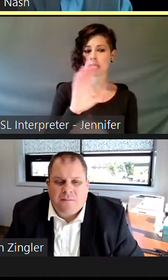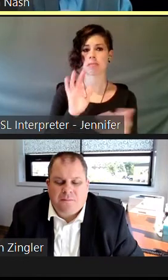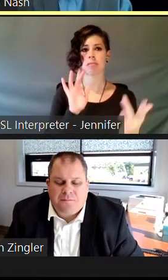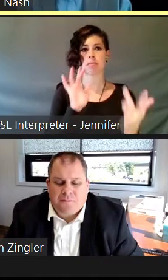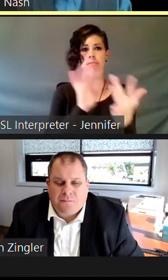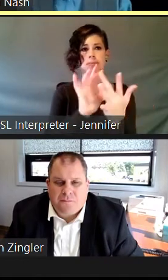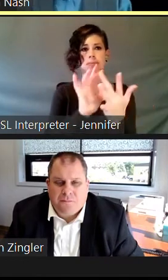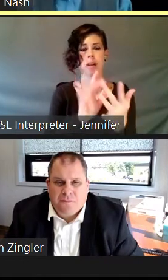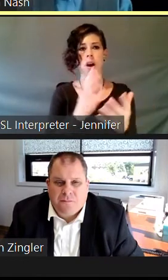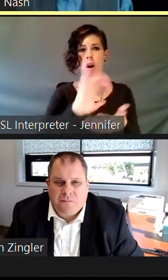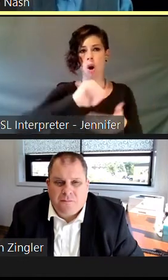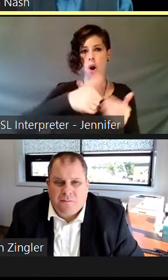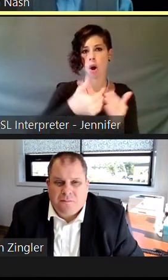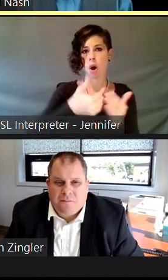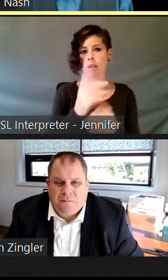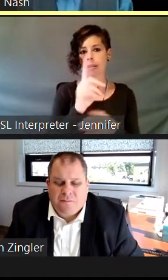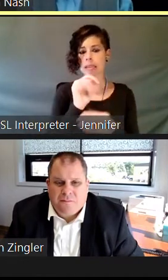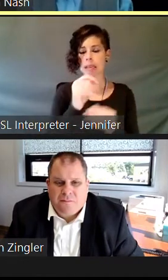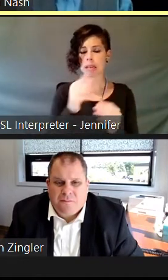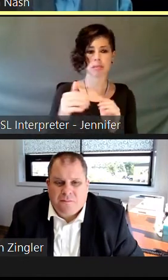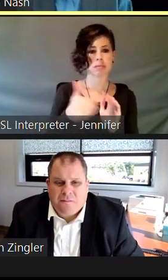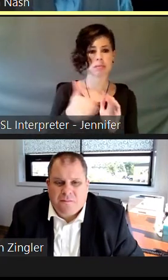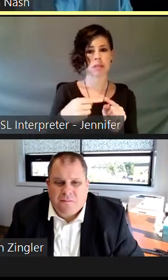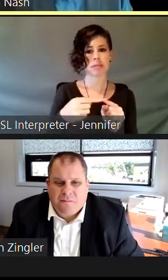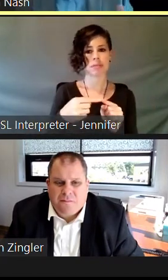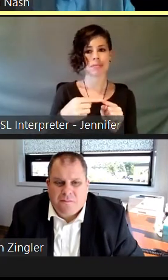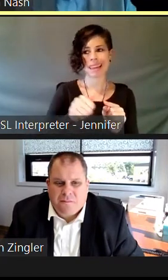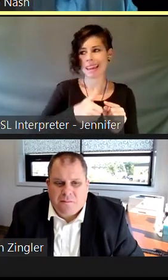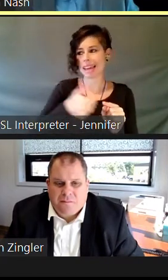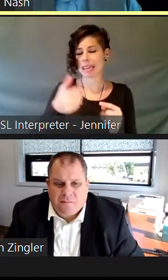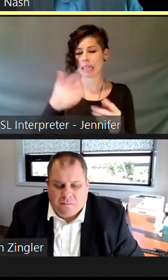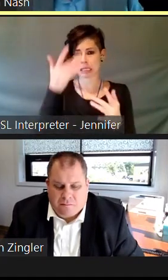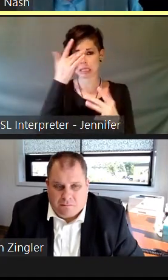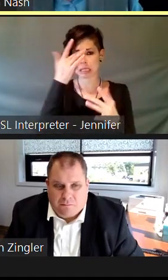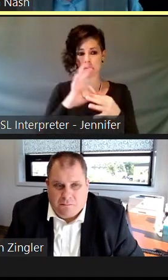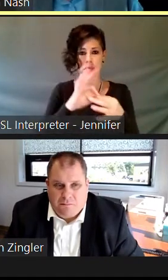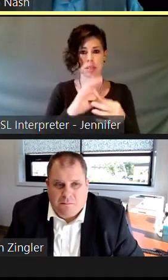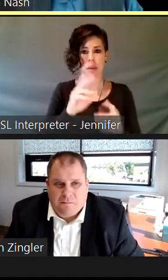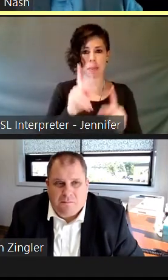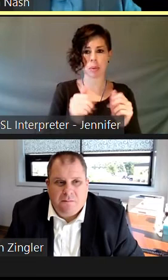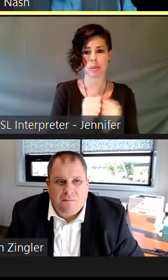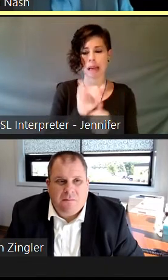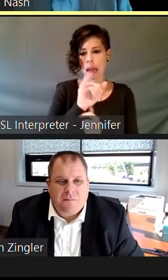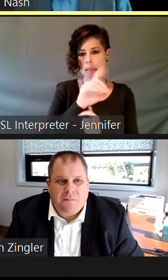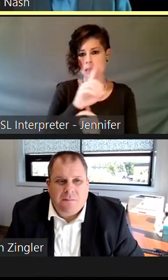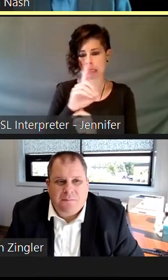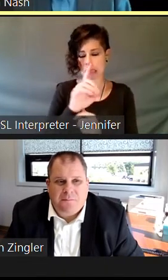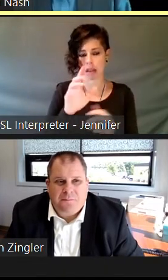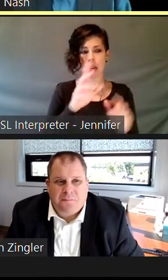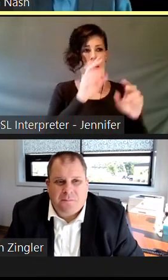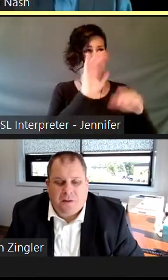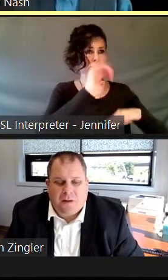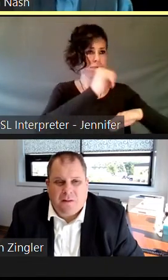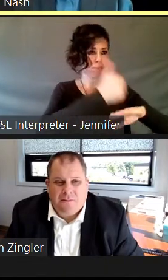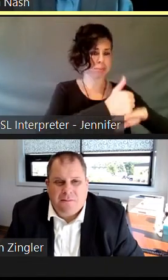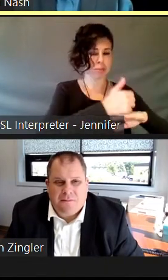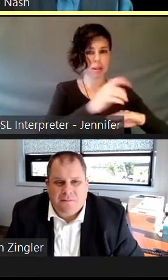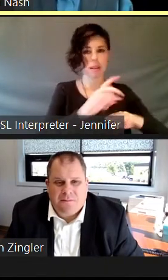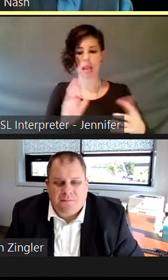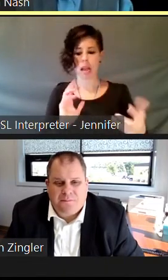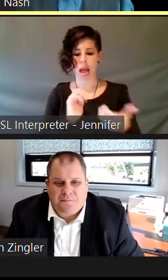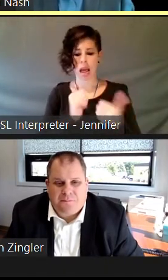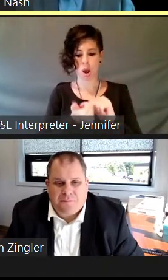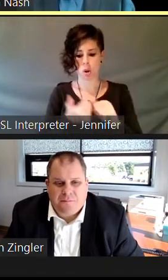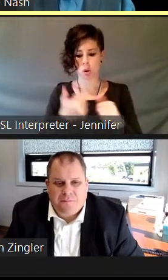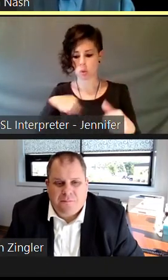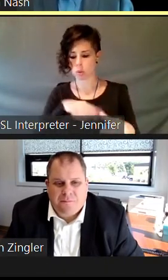data on adverse effect of any illness, and then on people with IDD, and started dialing that back into what do we know